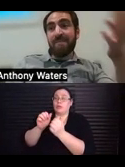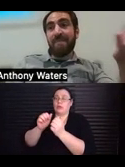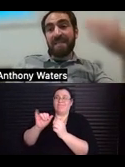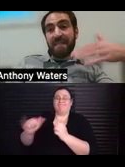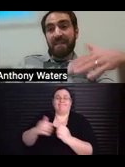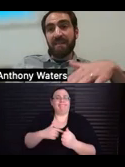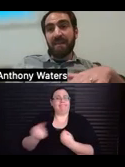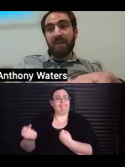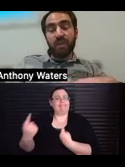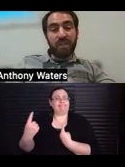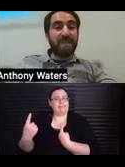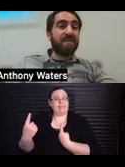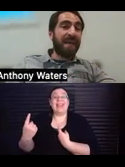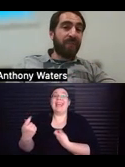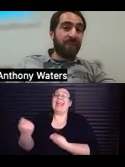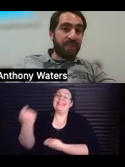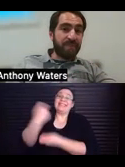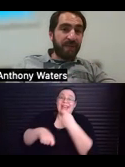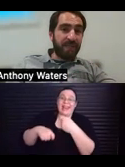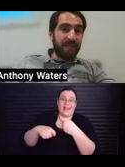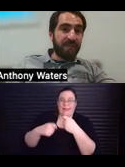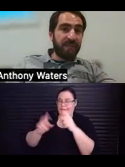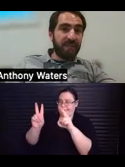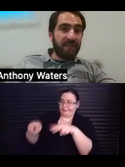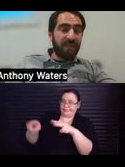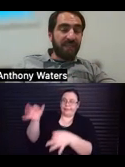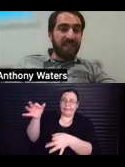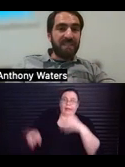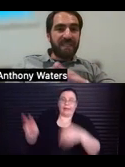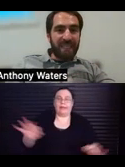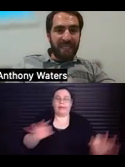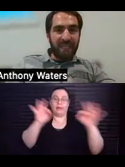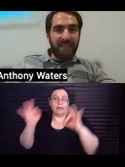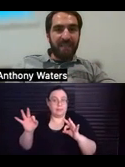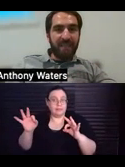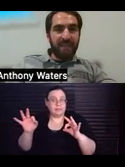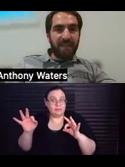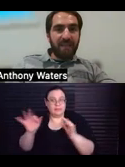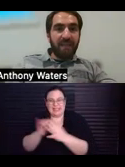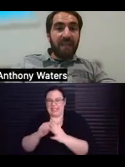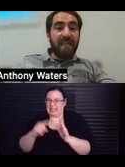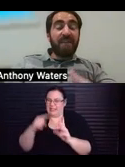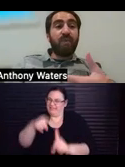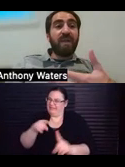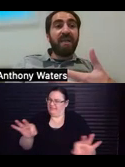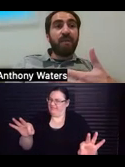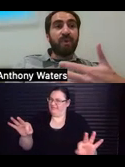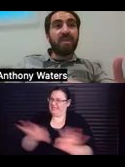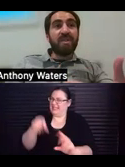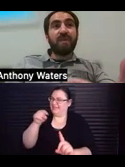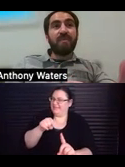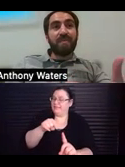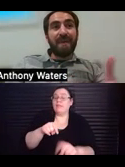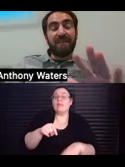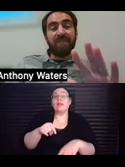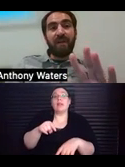and minimizing our judgments about their responding is key. If we approach